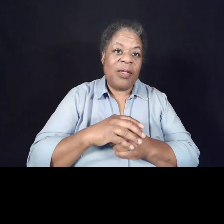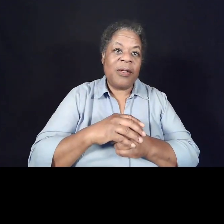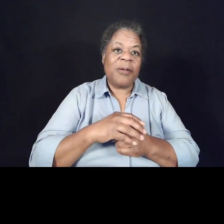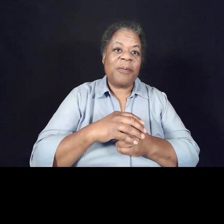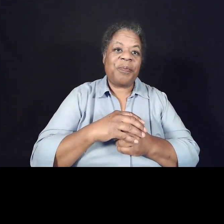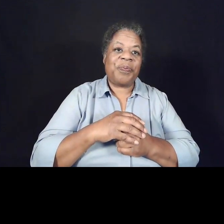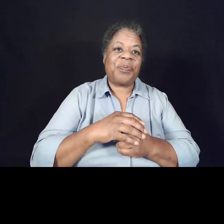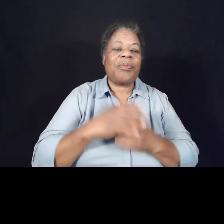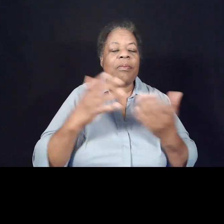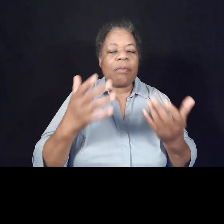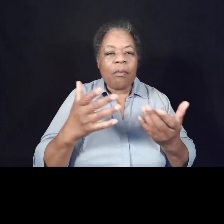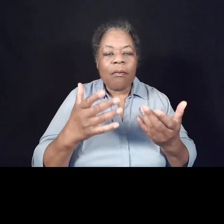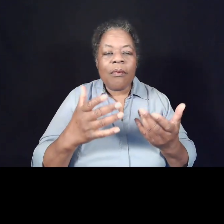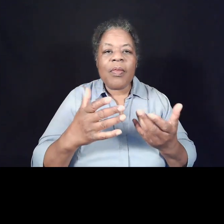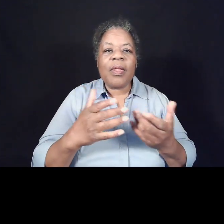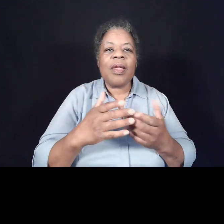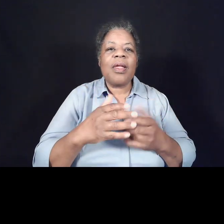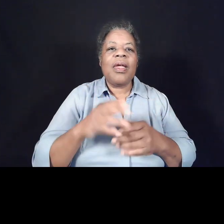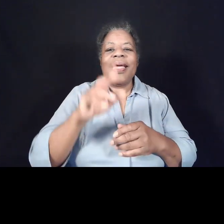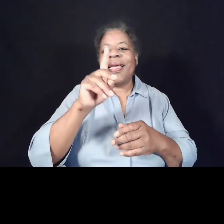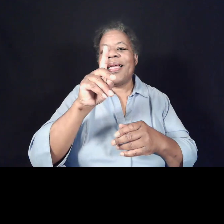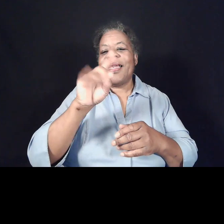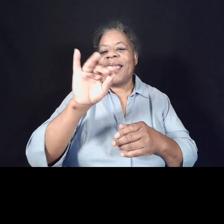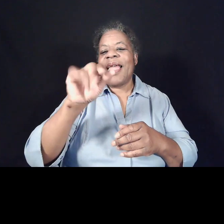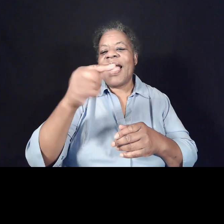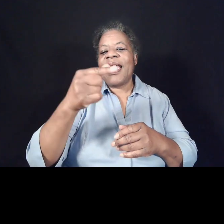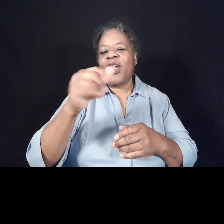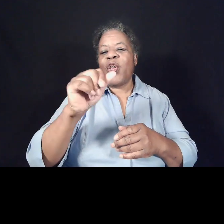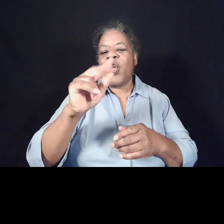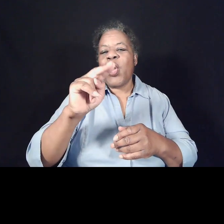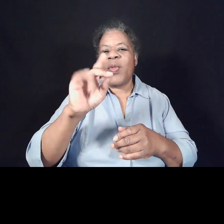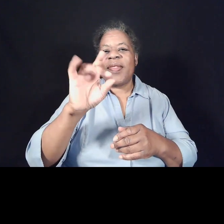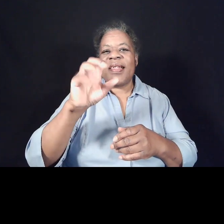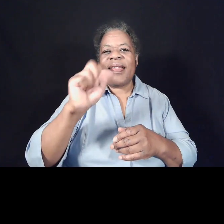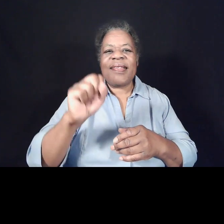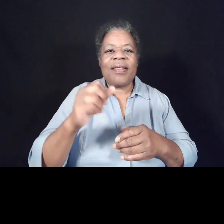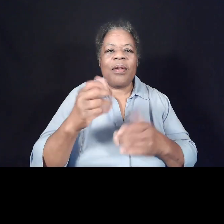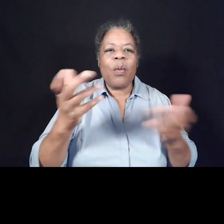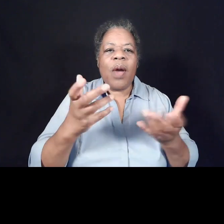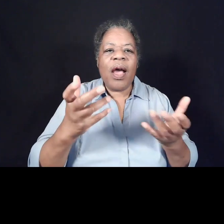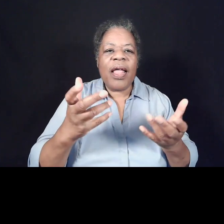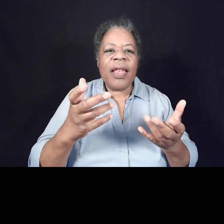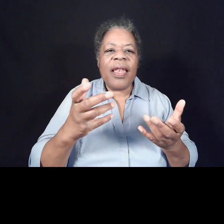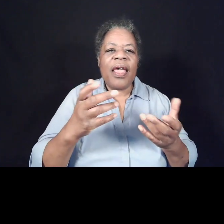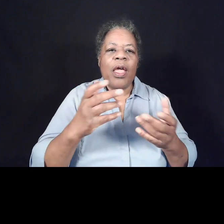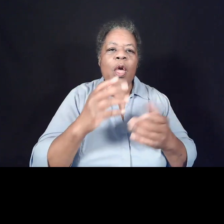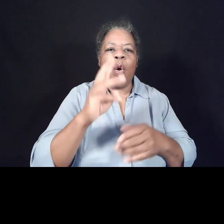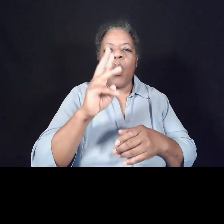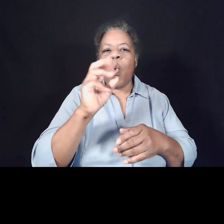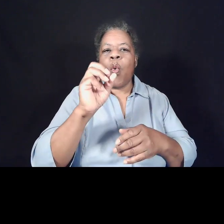Well, the diagnosis, according to Dr. James, is worldliness.